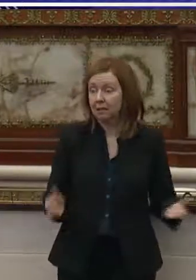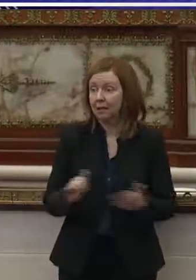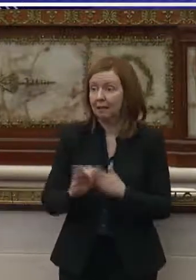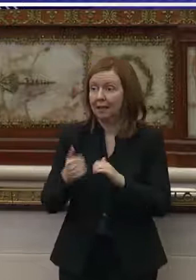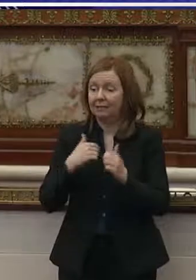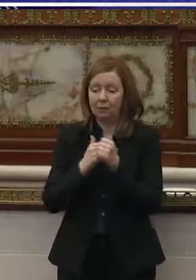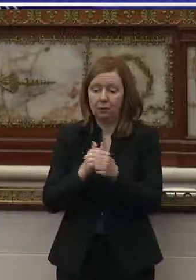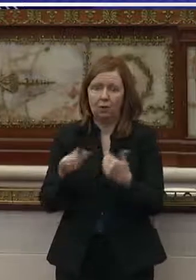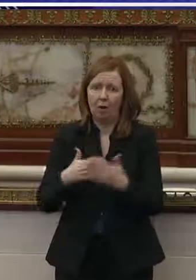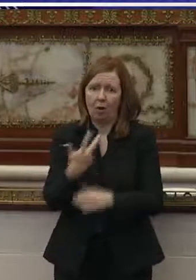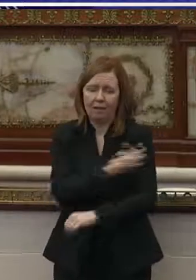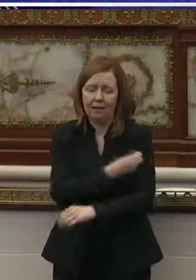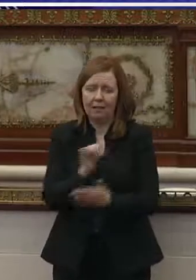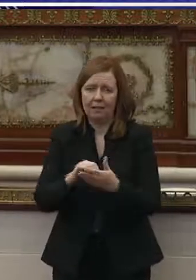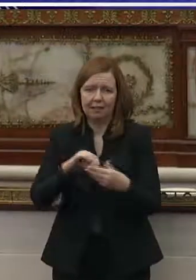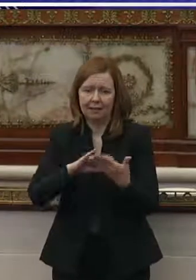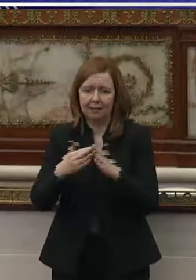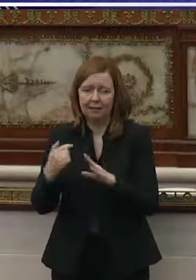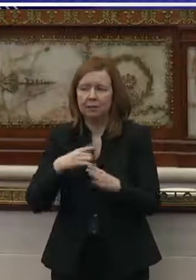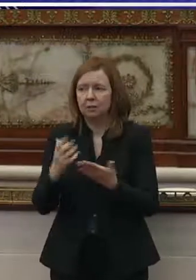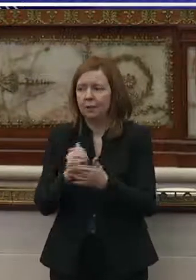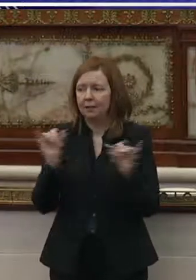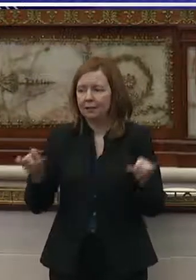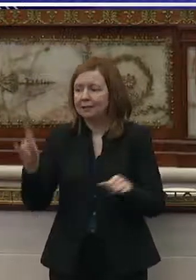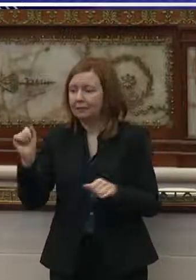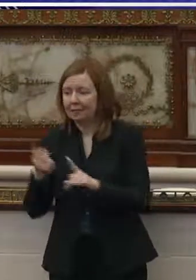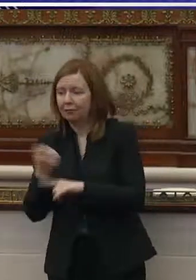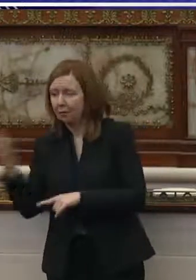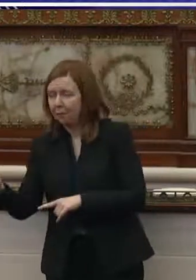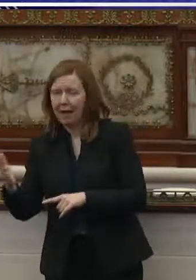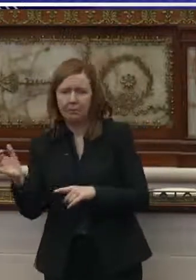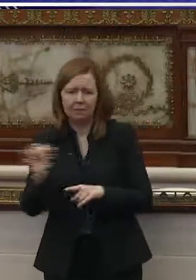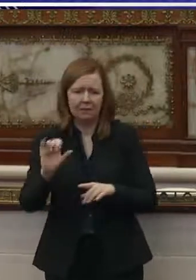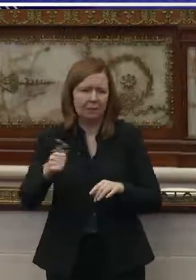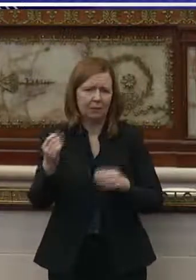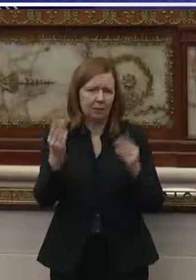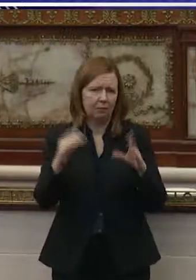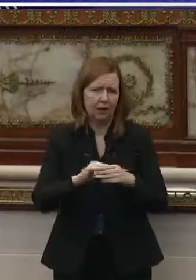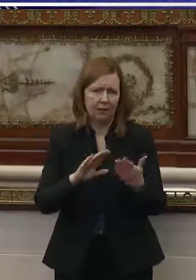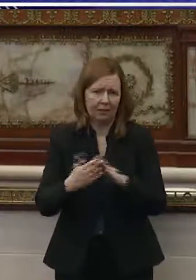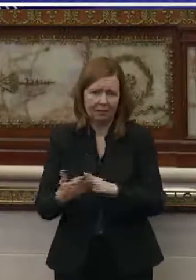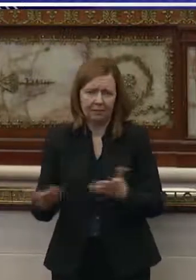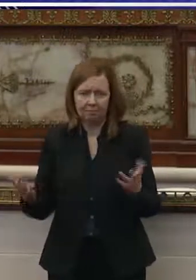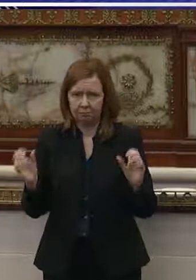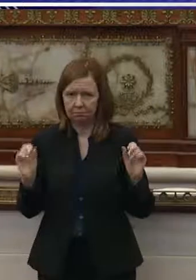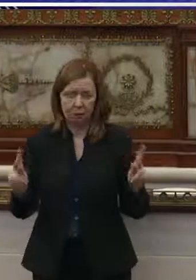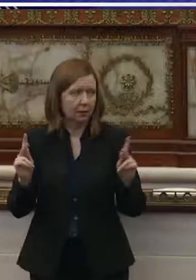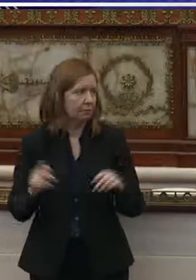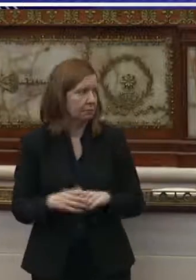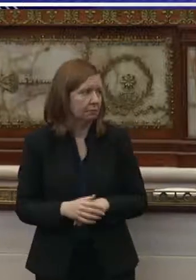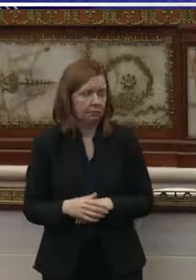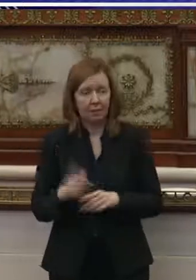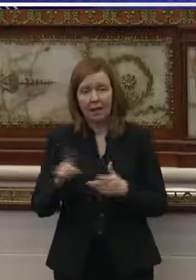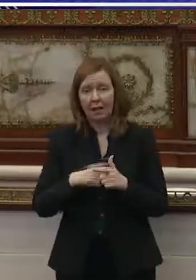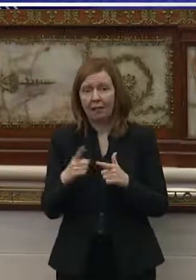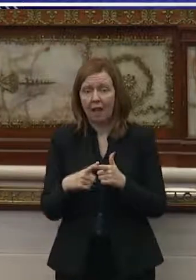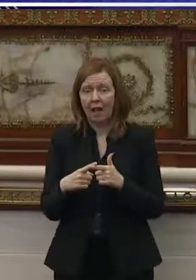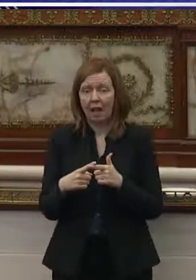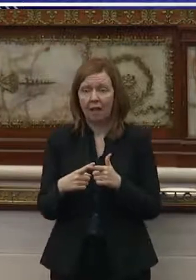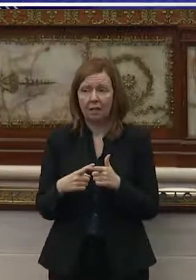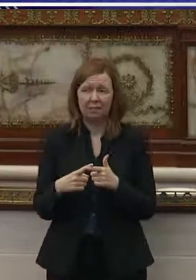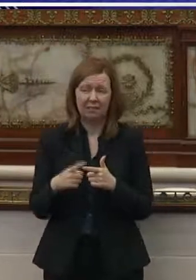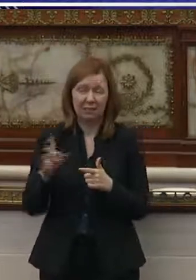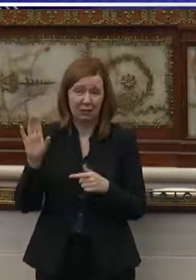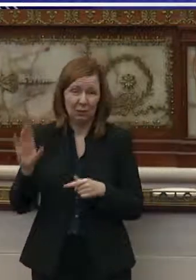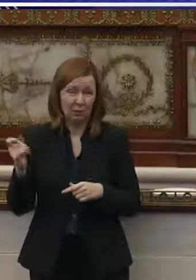we track all the vaccinations in the city. So we would get the same data from them that we would any other provider in the city. Okay. And then, and is